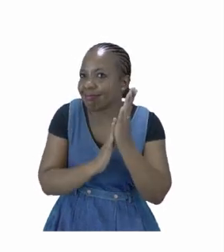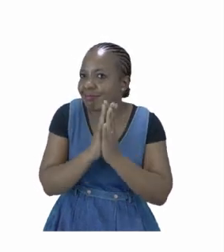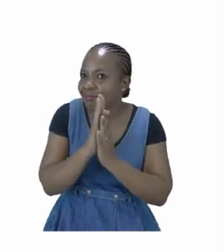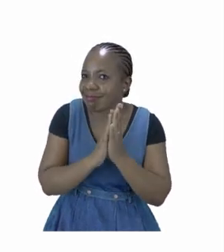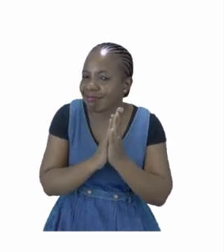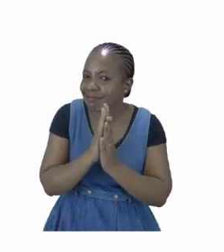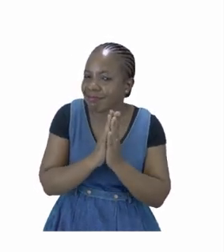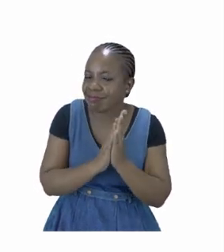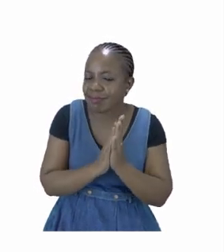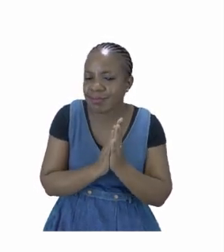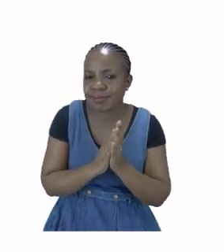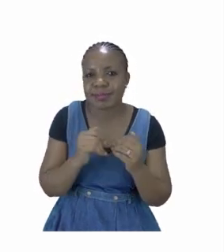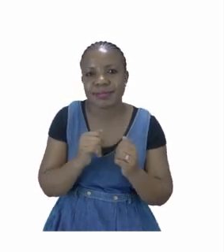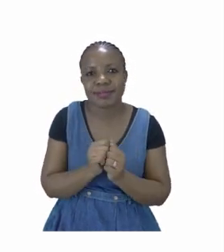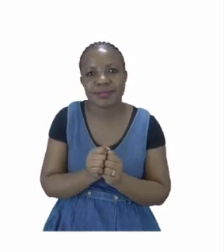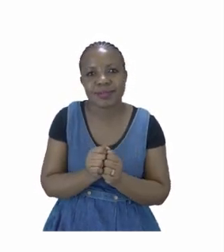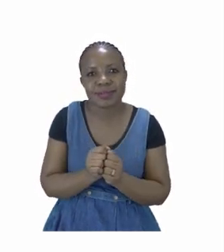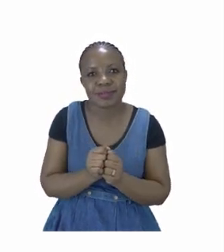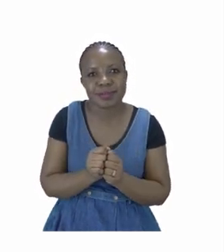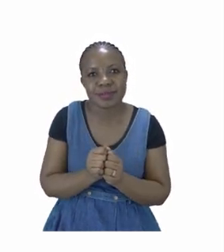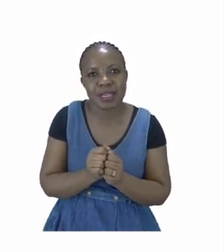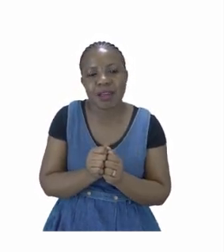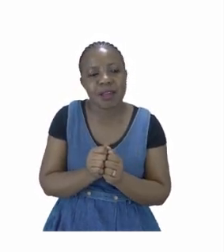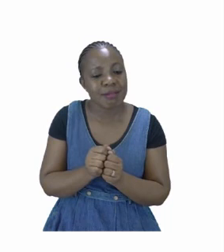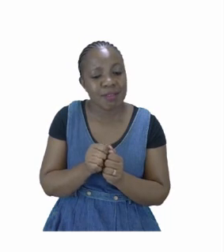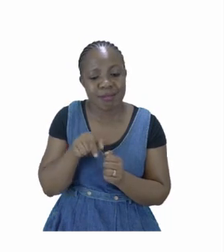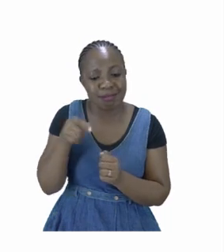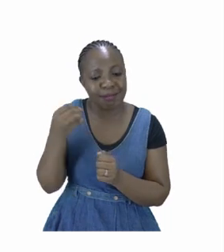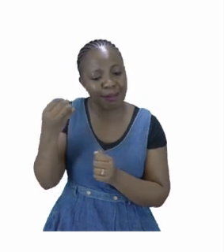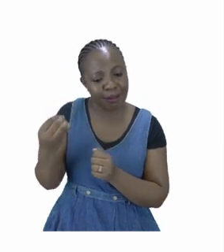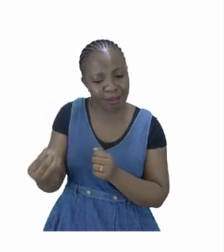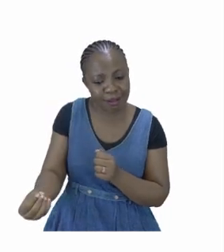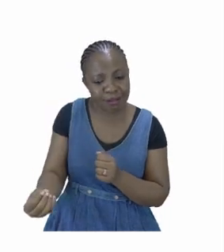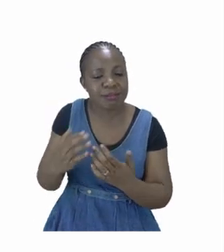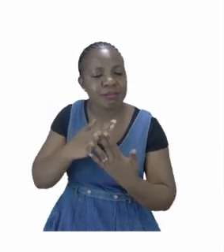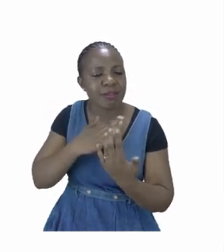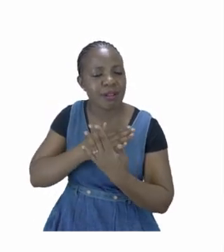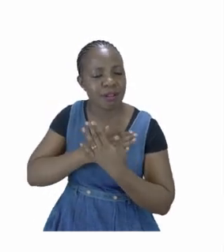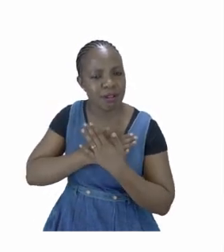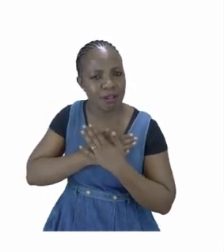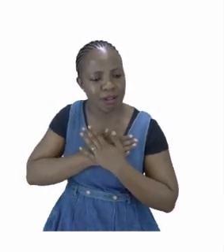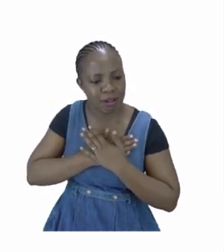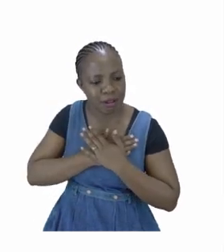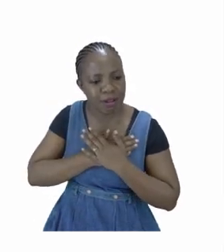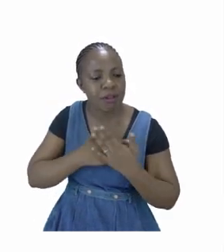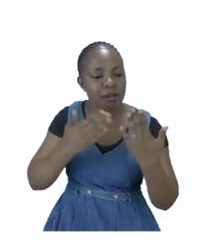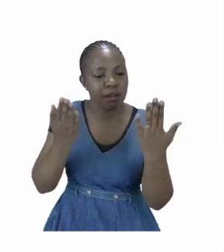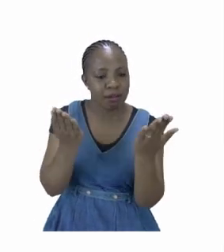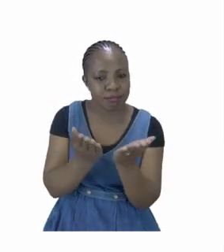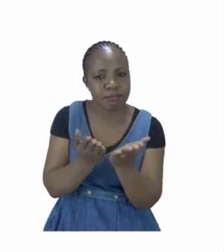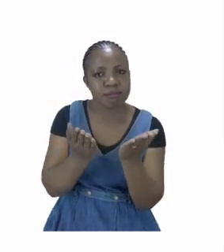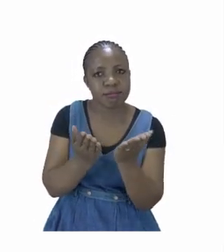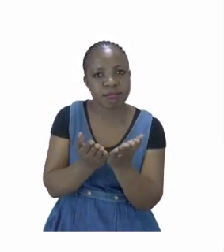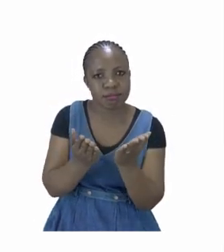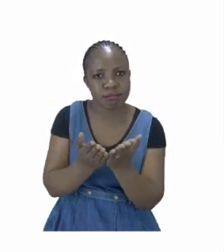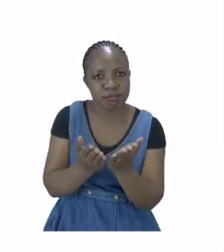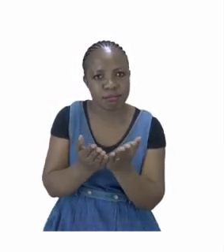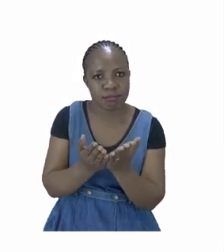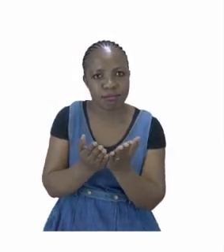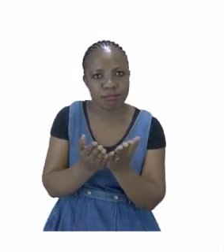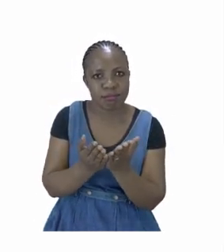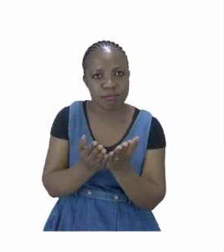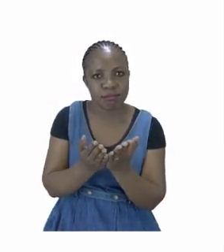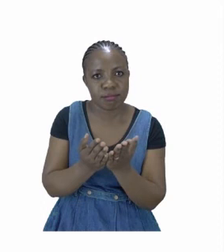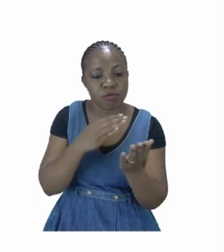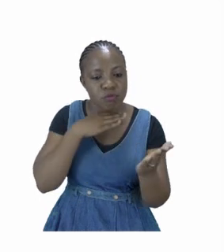this person really loves going to school. At the bottom of our comprehension,